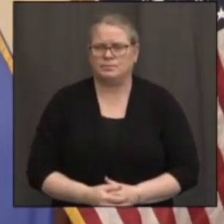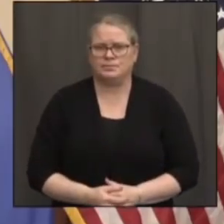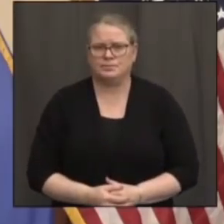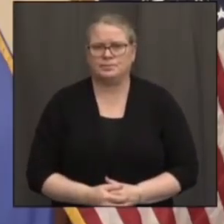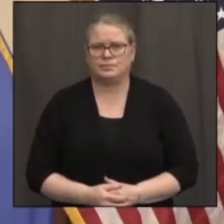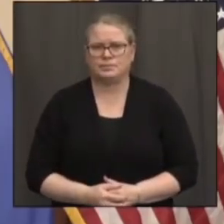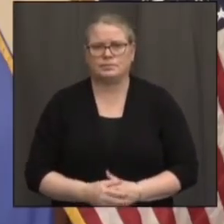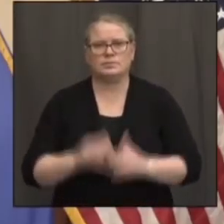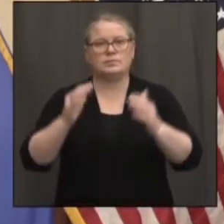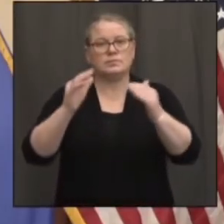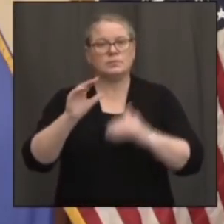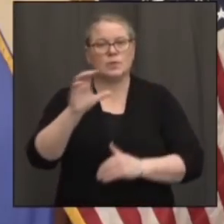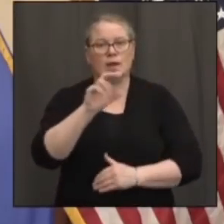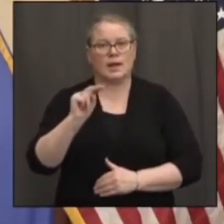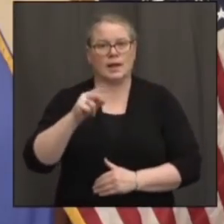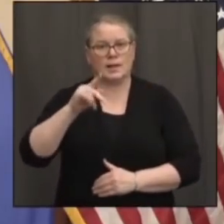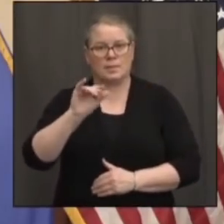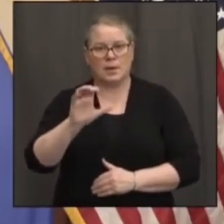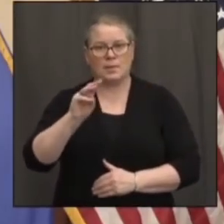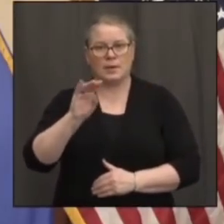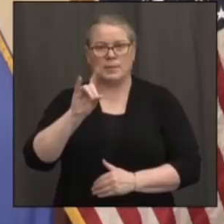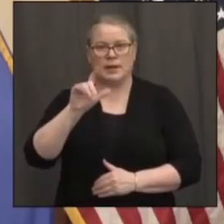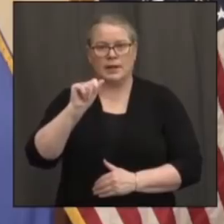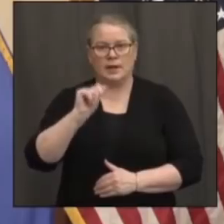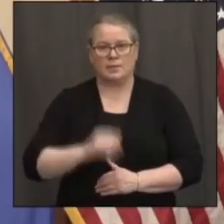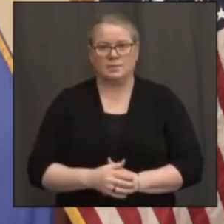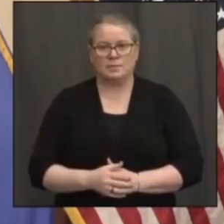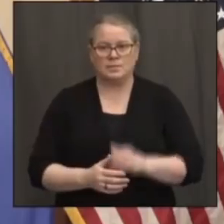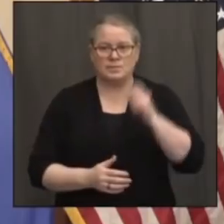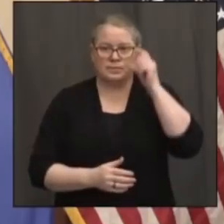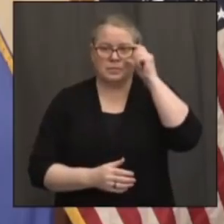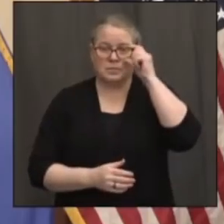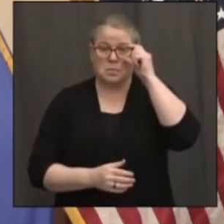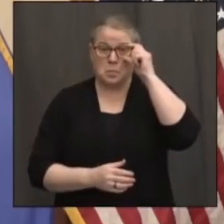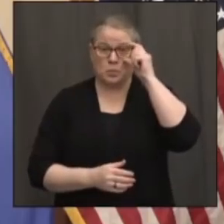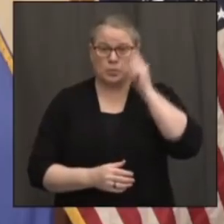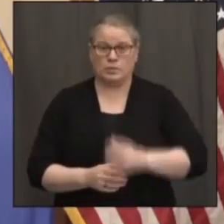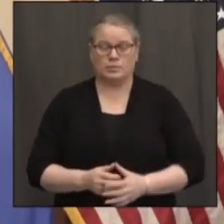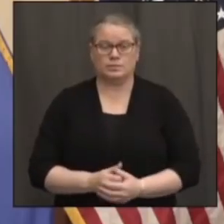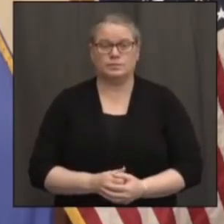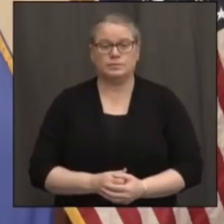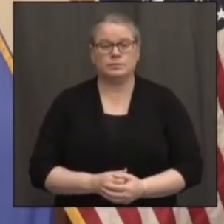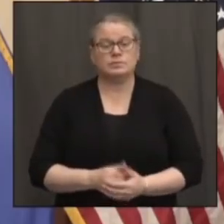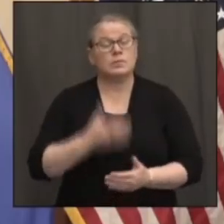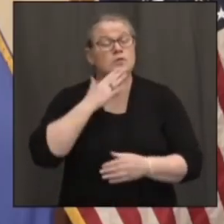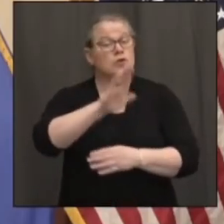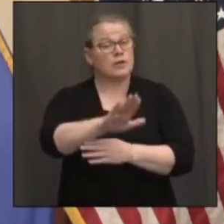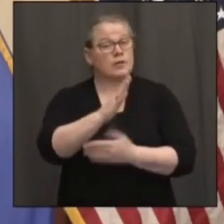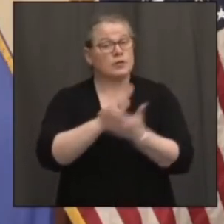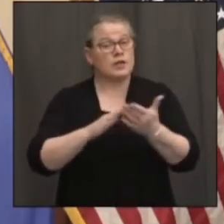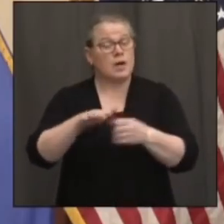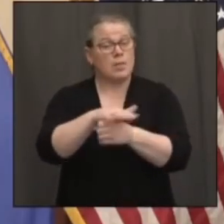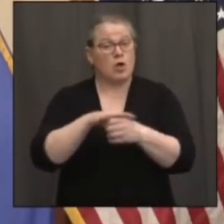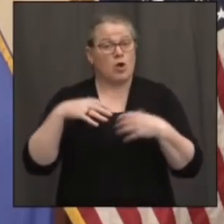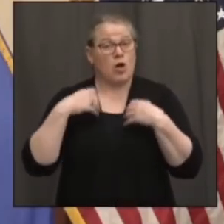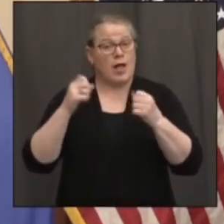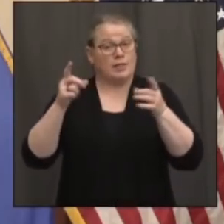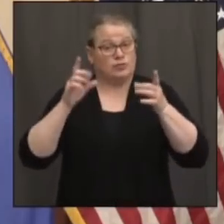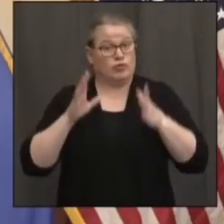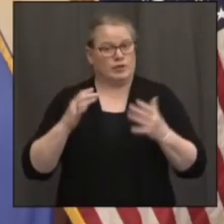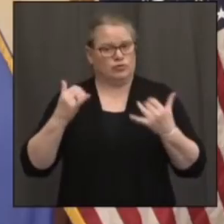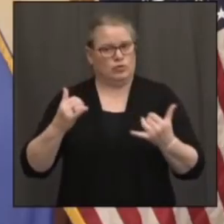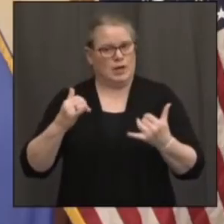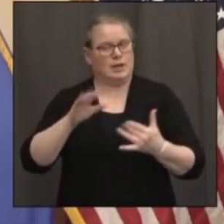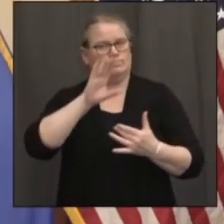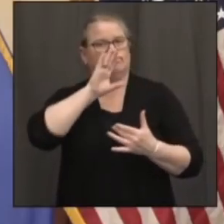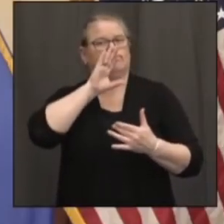Connecticut Public Media. Good afternoon. Some local health directors have expressed frustration to us today that they're